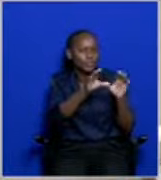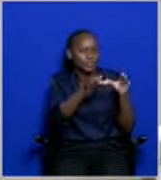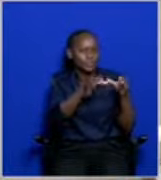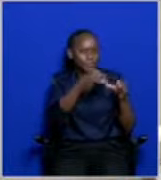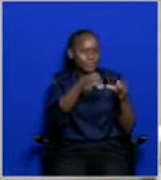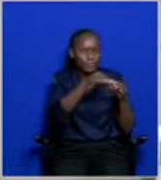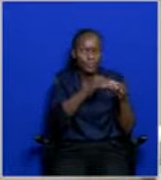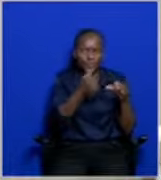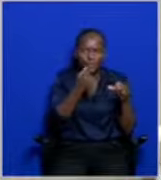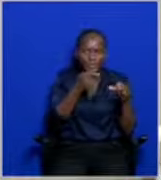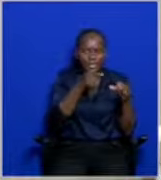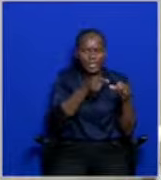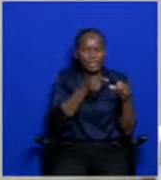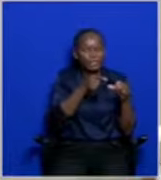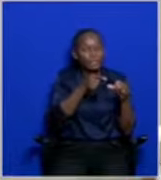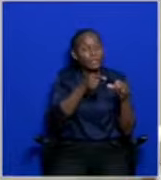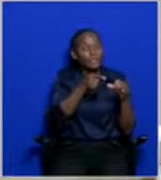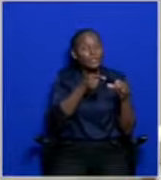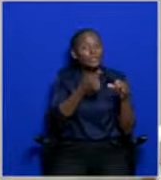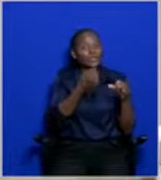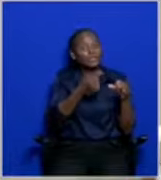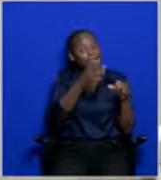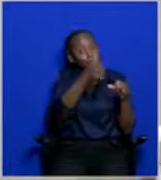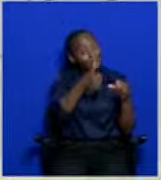Brigadier Mkwanazi? Yes. Okay.